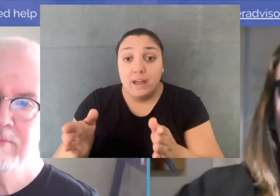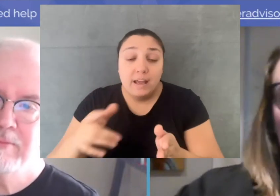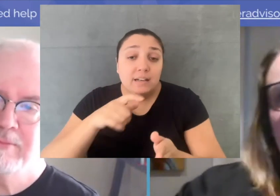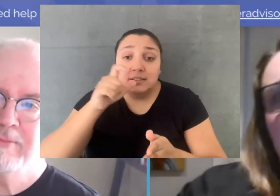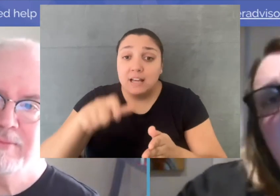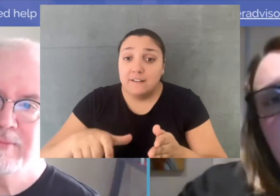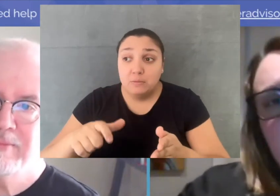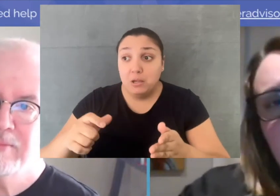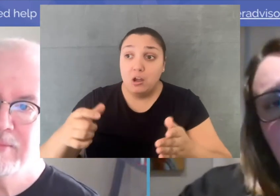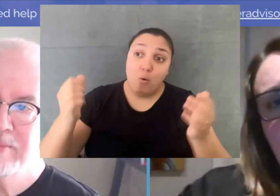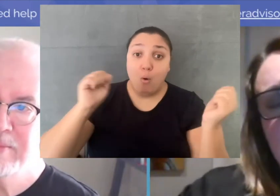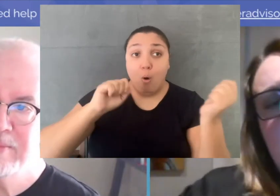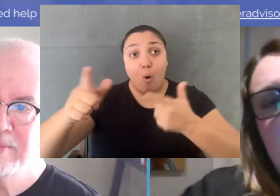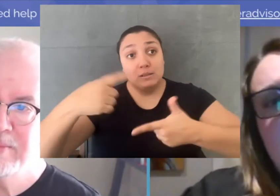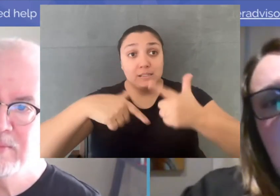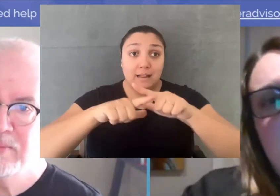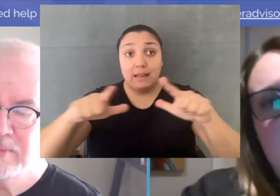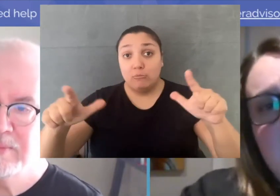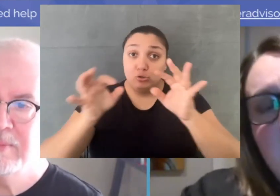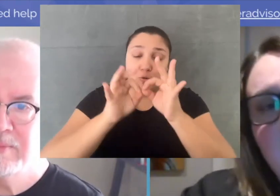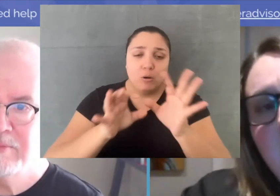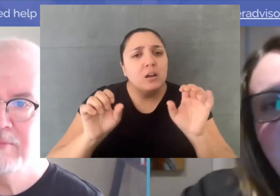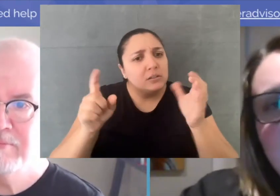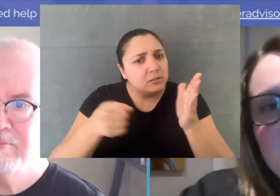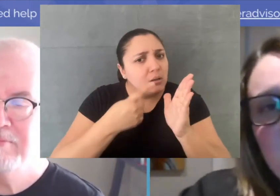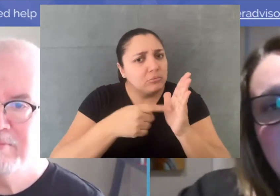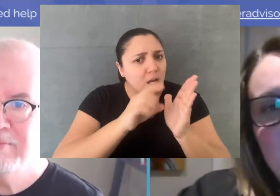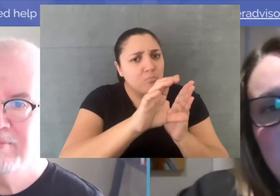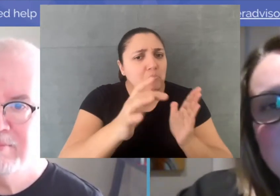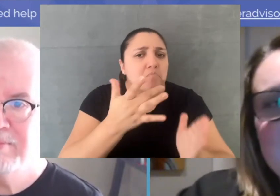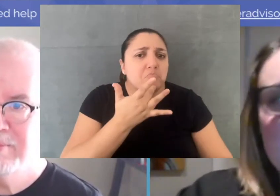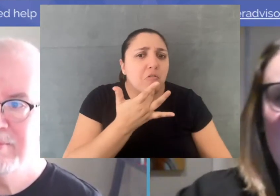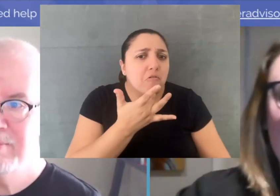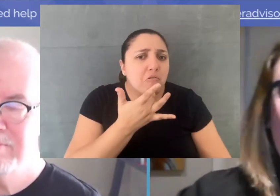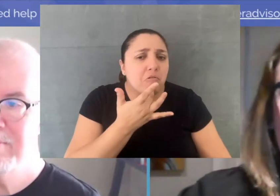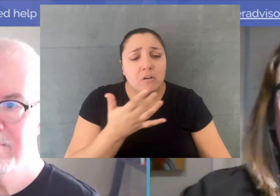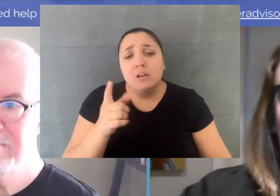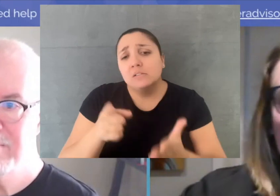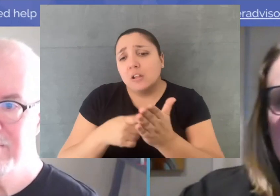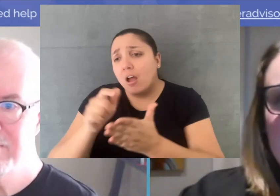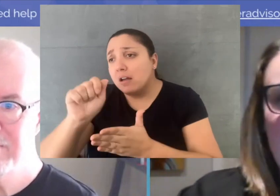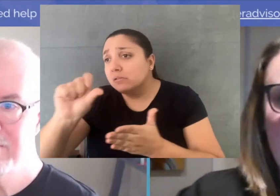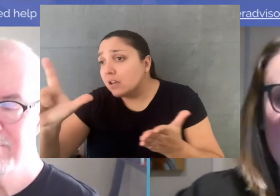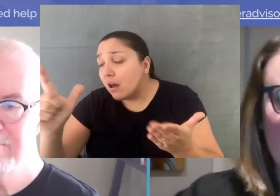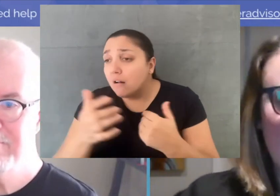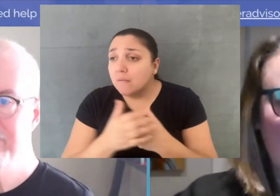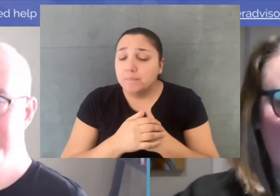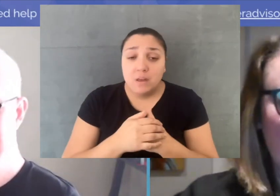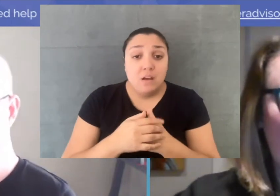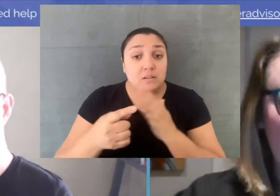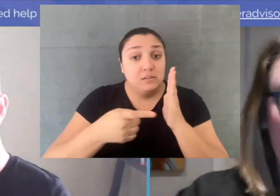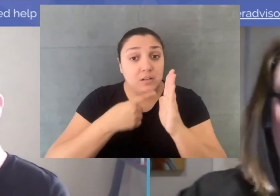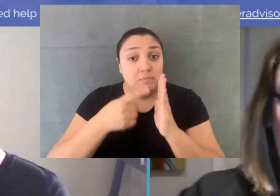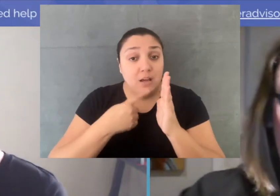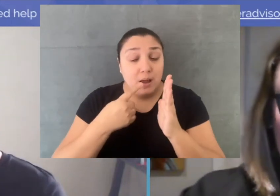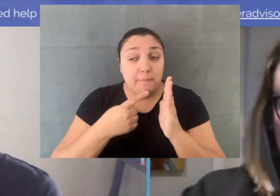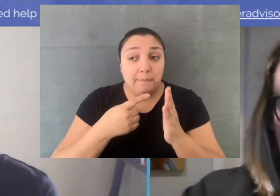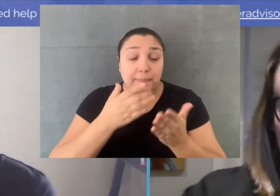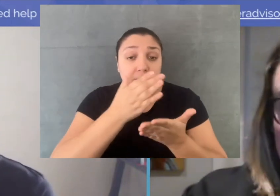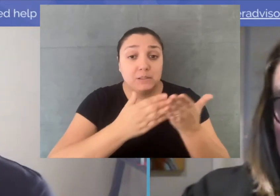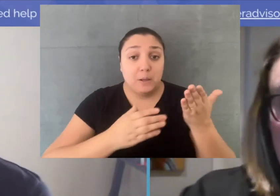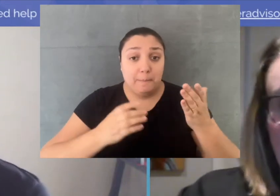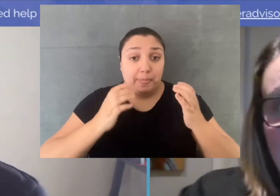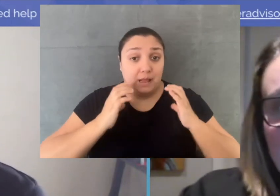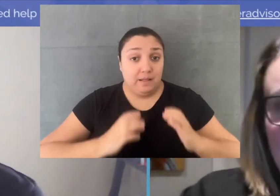everyone has to have a sign language interpreter. Sometimes captioning is preferred. Sometimes it's ASL. Sometimes if we work with a